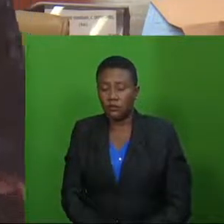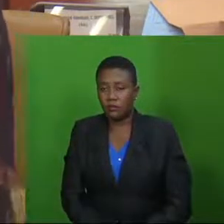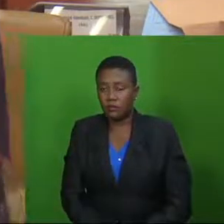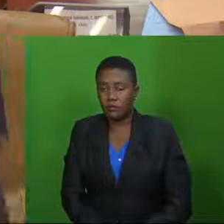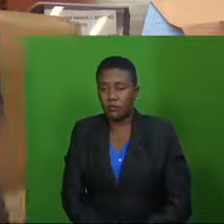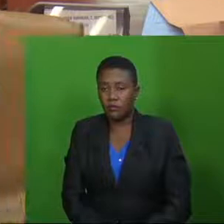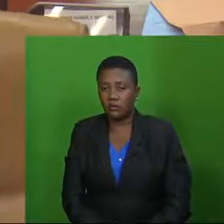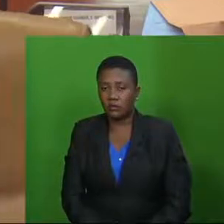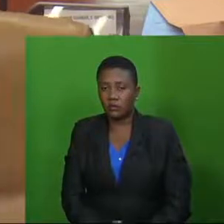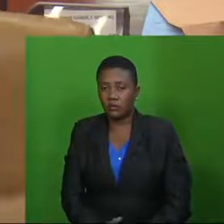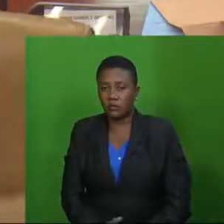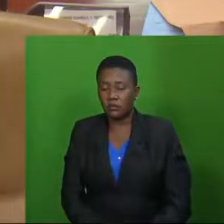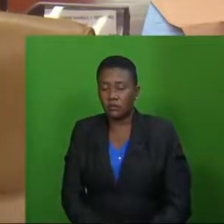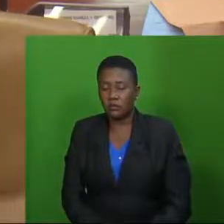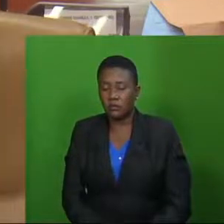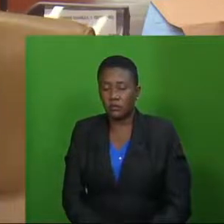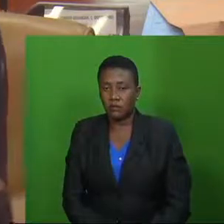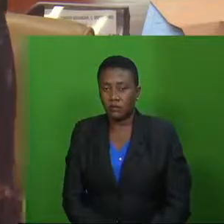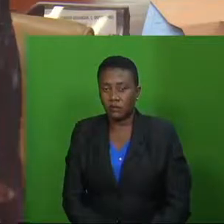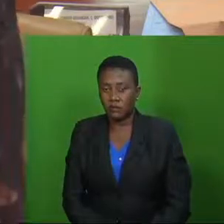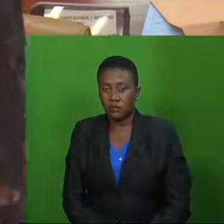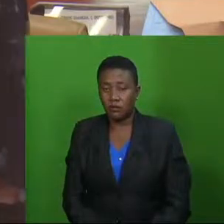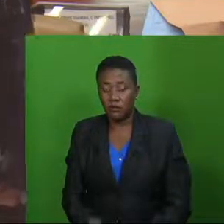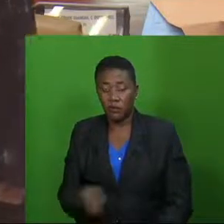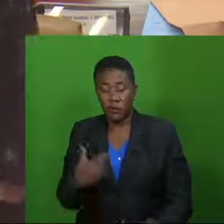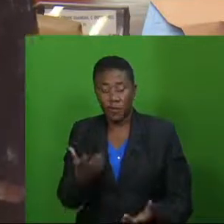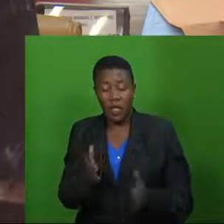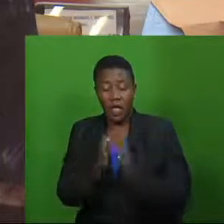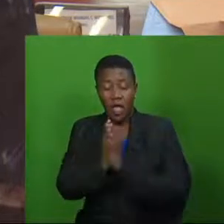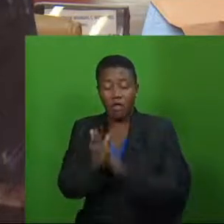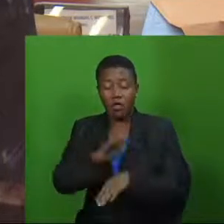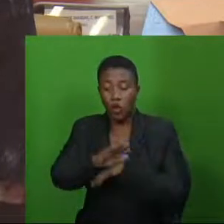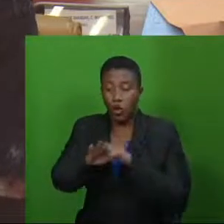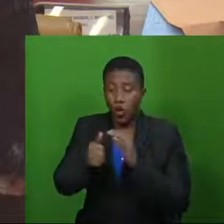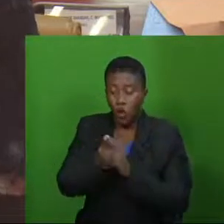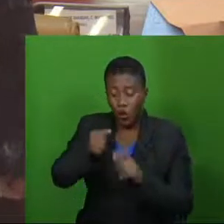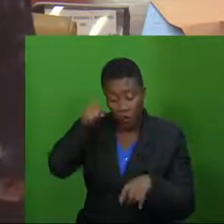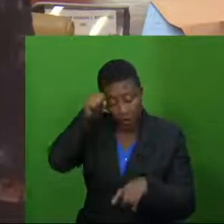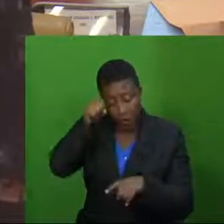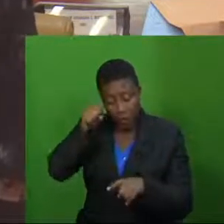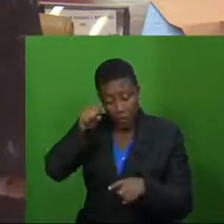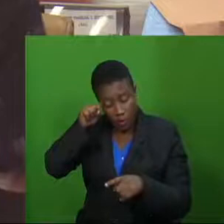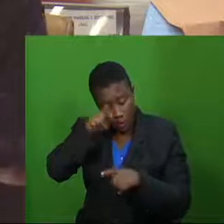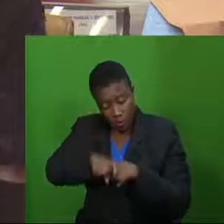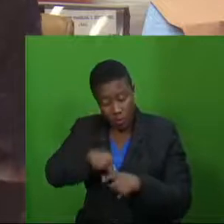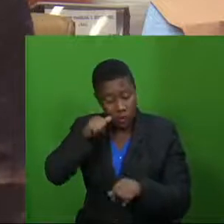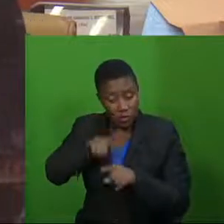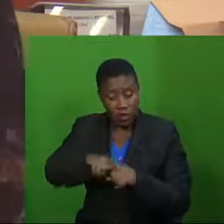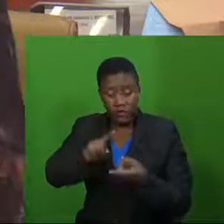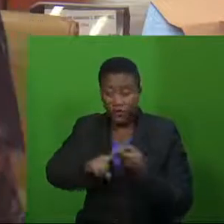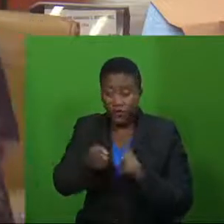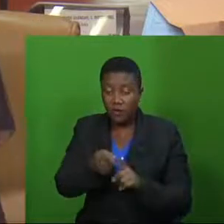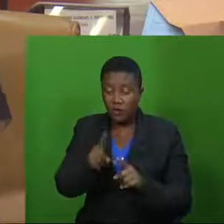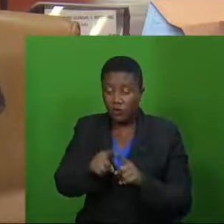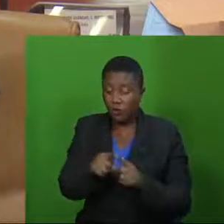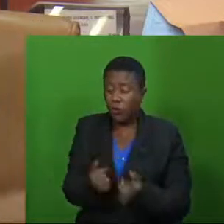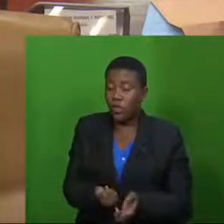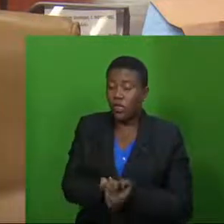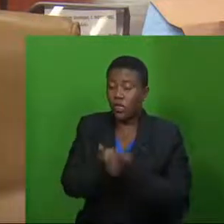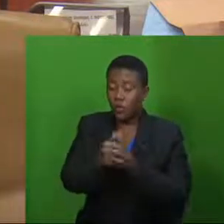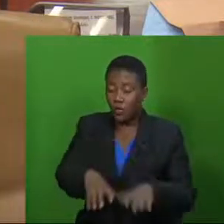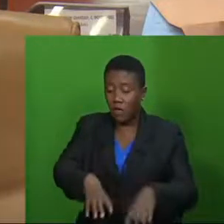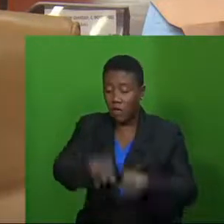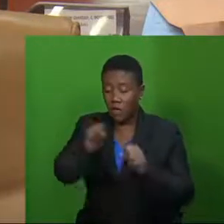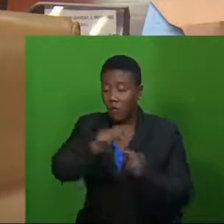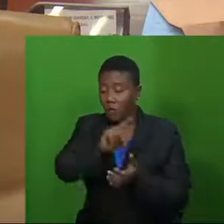I second the motion and call on all other colleagues to help and let us adopt this motion and